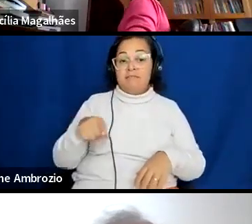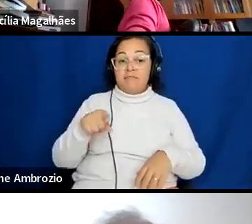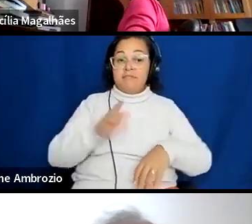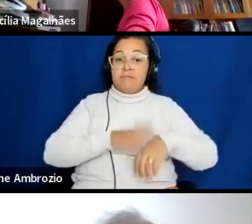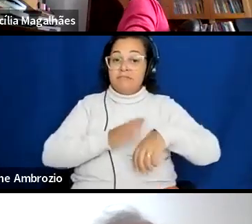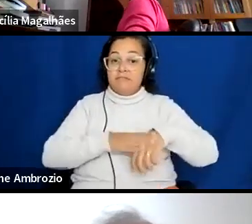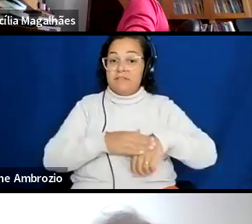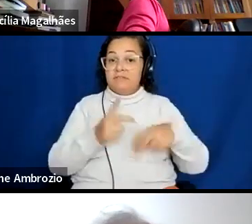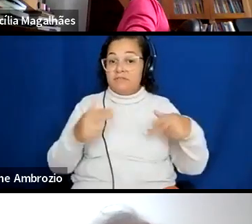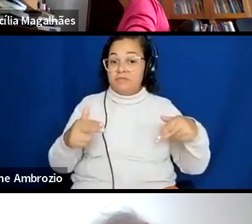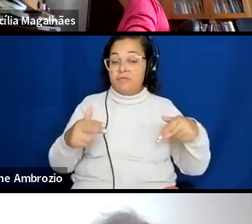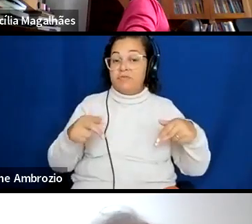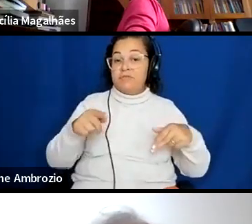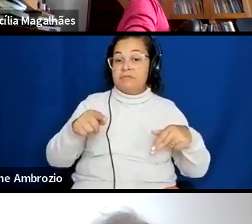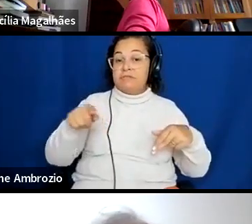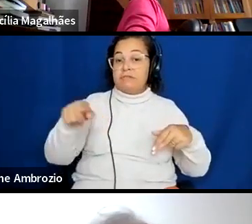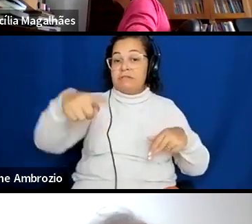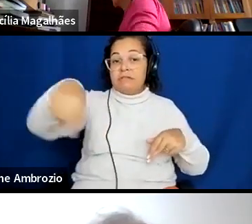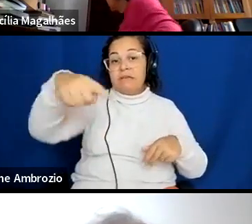Now,